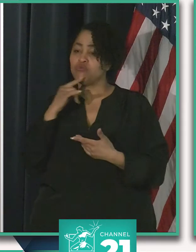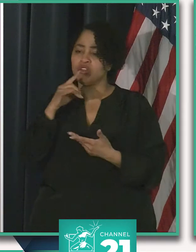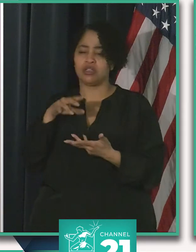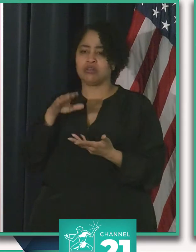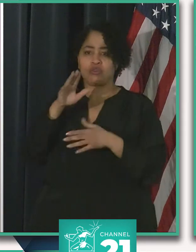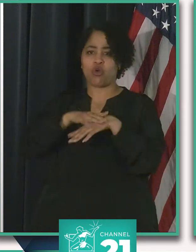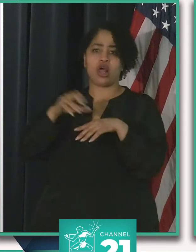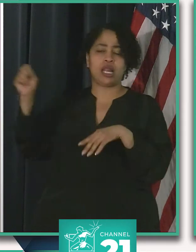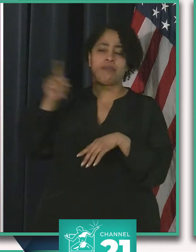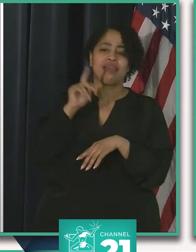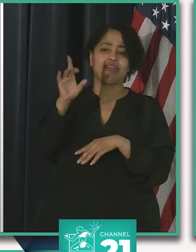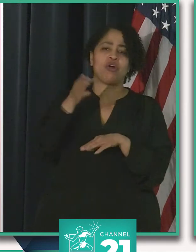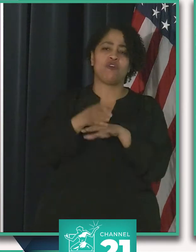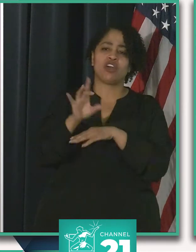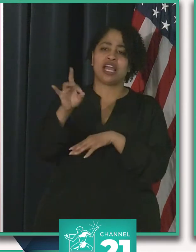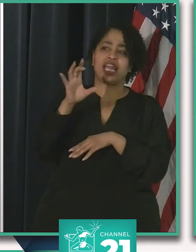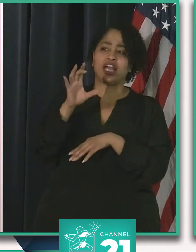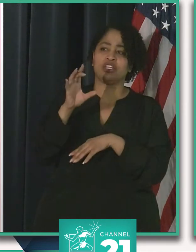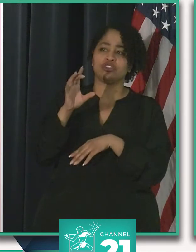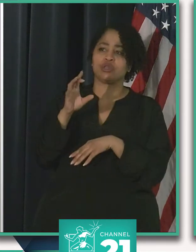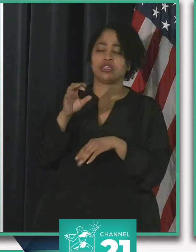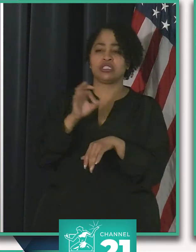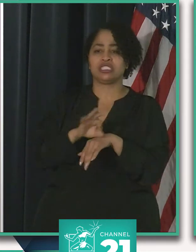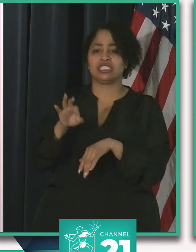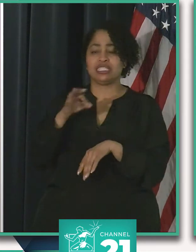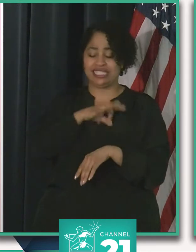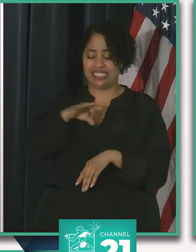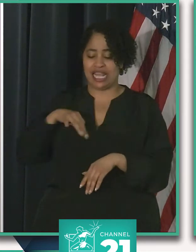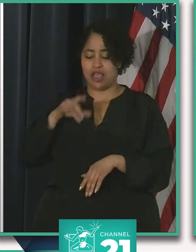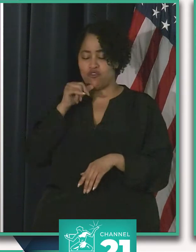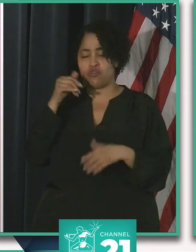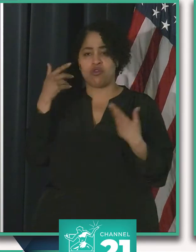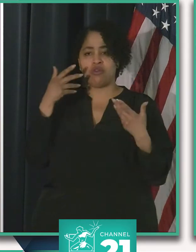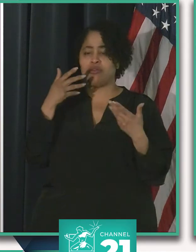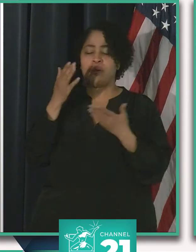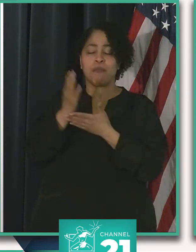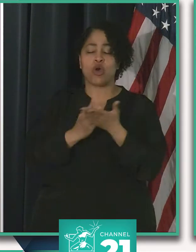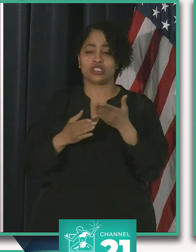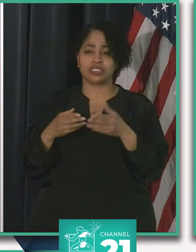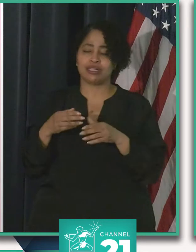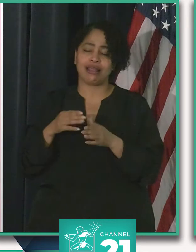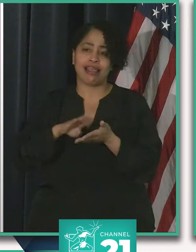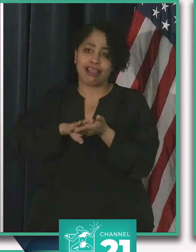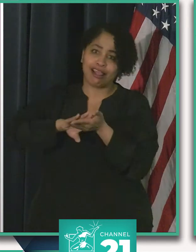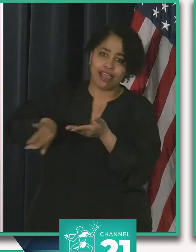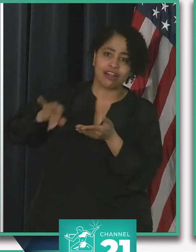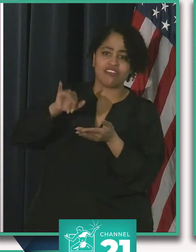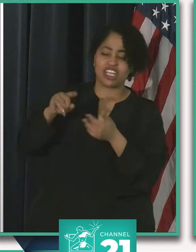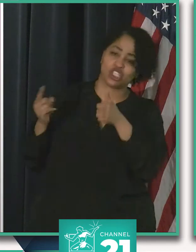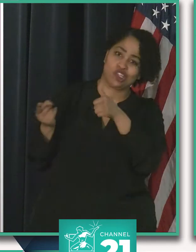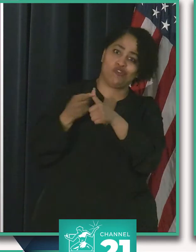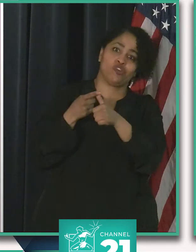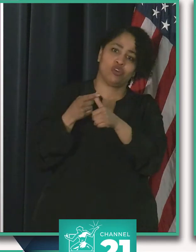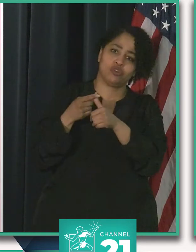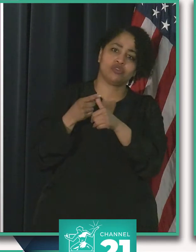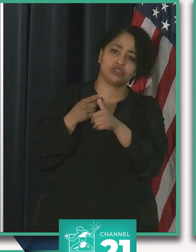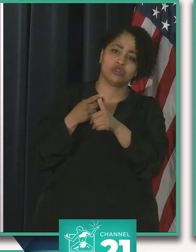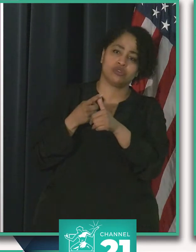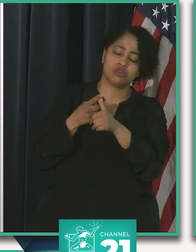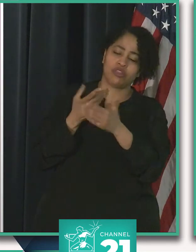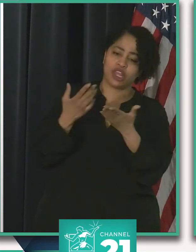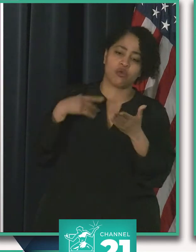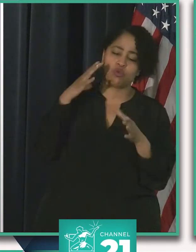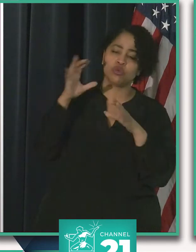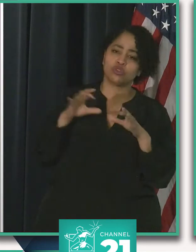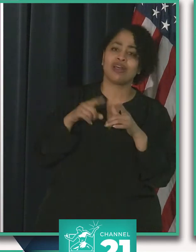800 employees who had been partially laid off. That will be the first order of business from these funds. And then